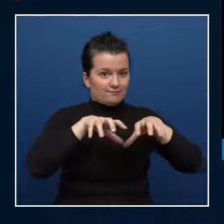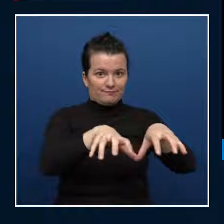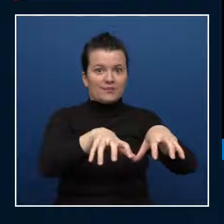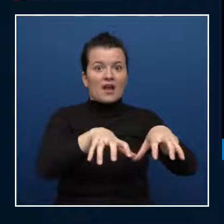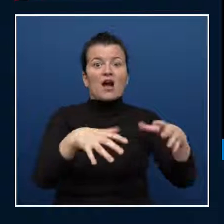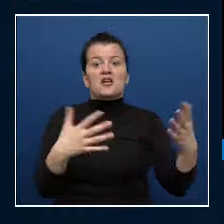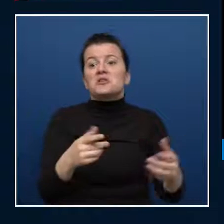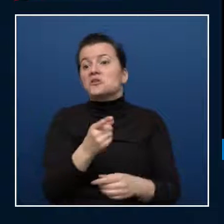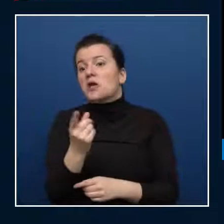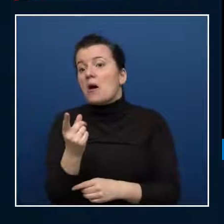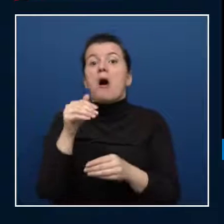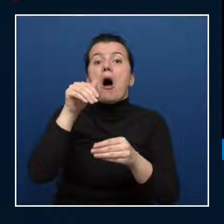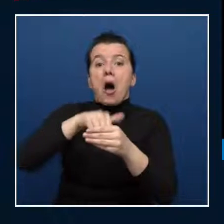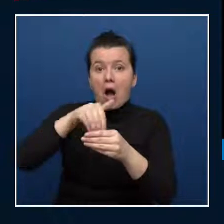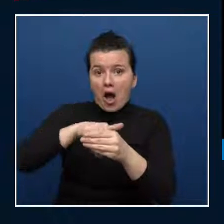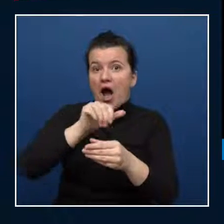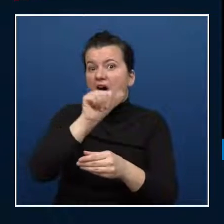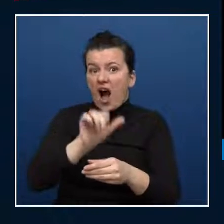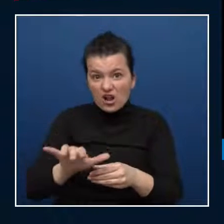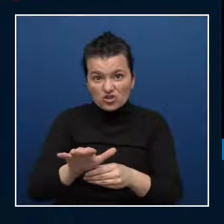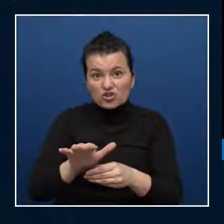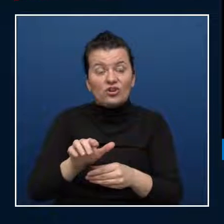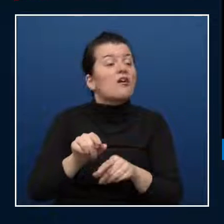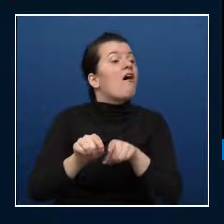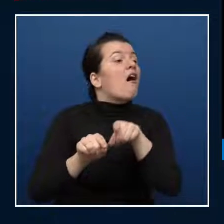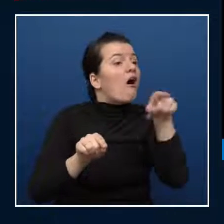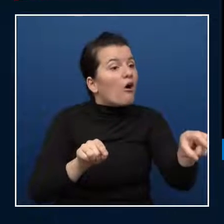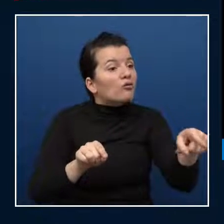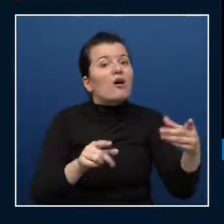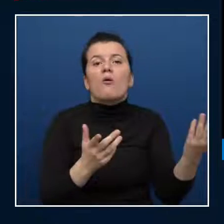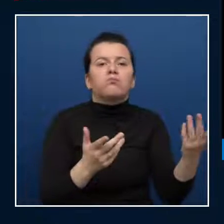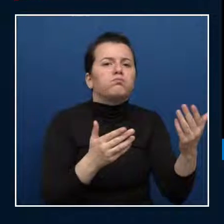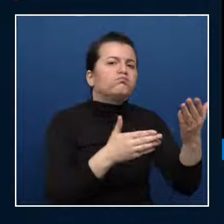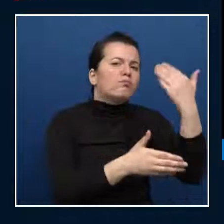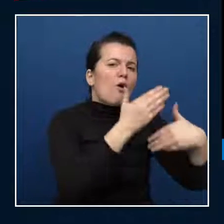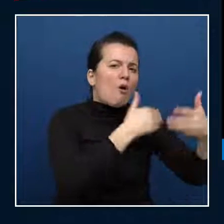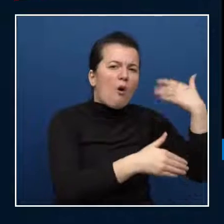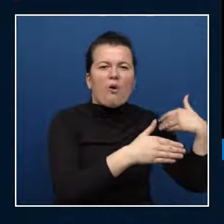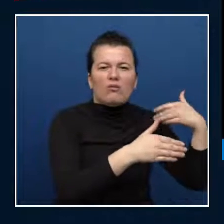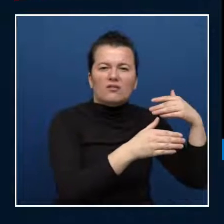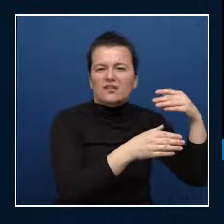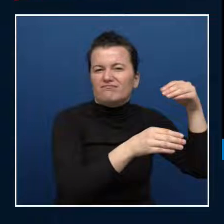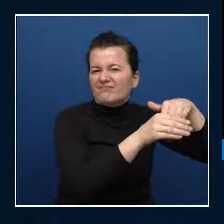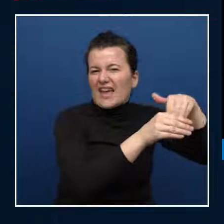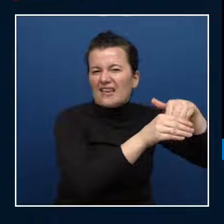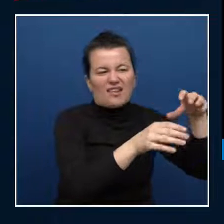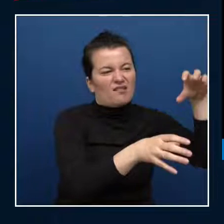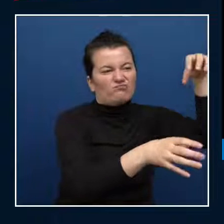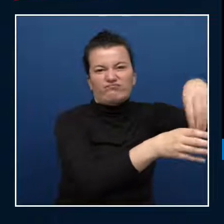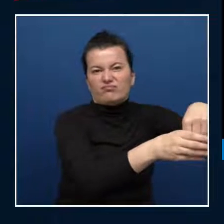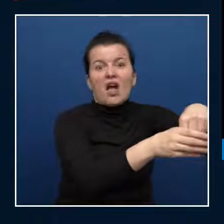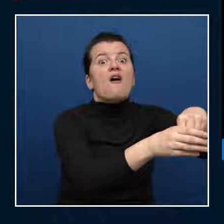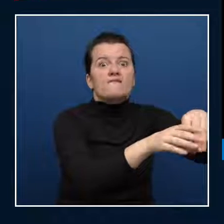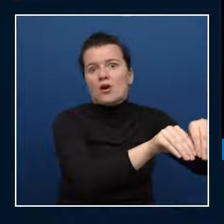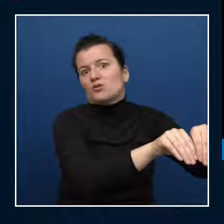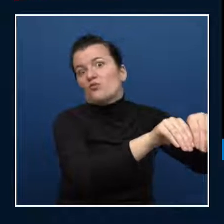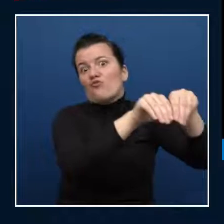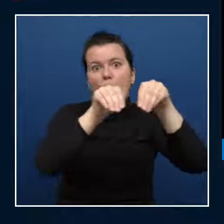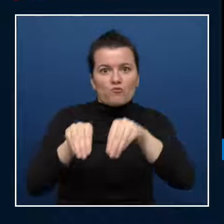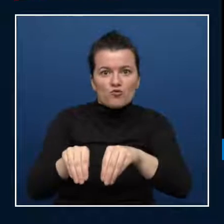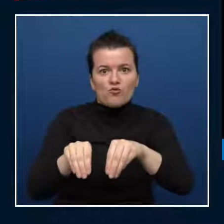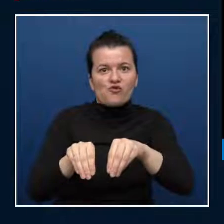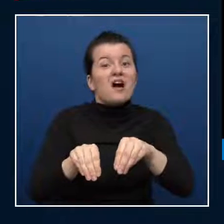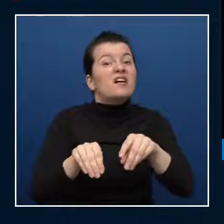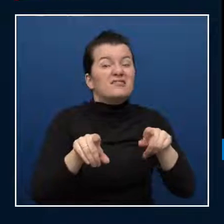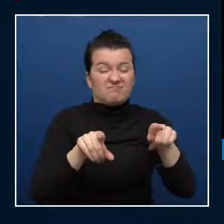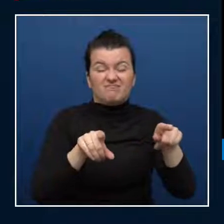Azure, and some of your resources are still sitting on your on-prem data center, waiting to be moved as well.